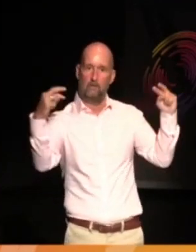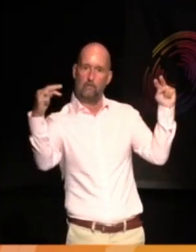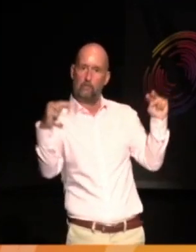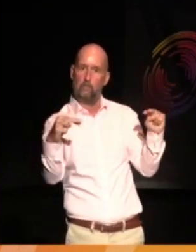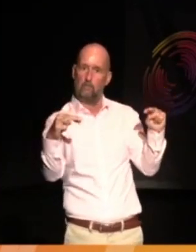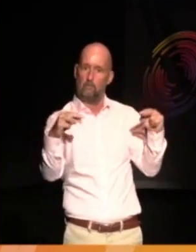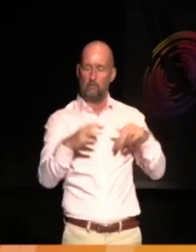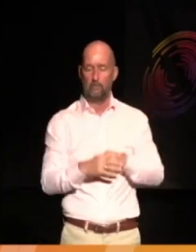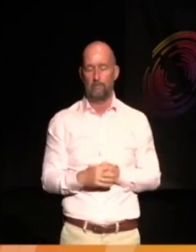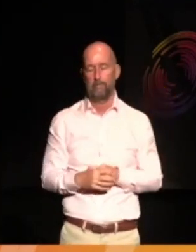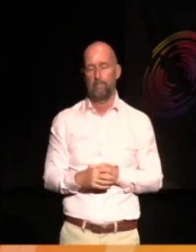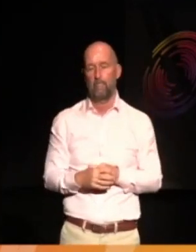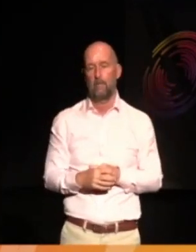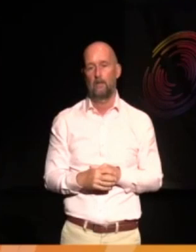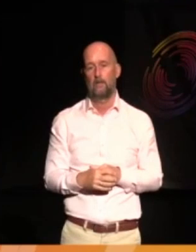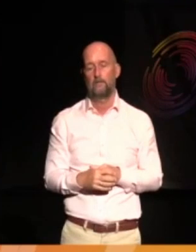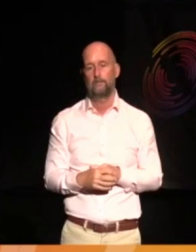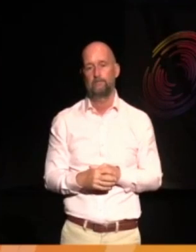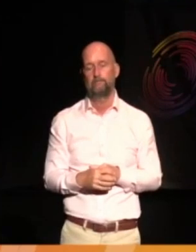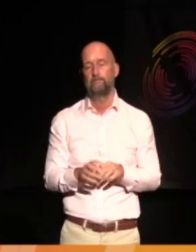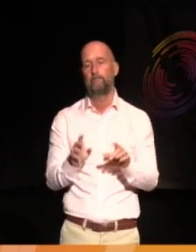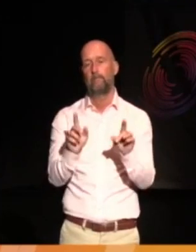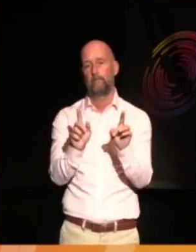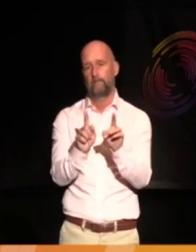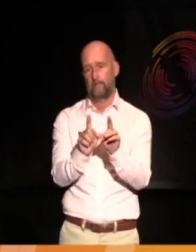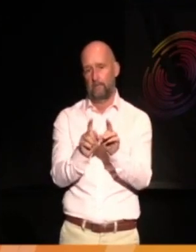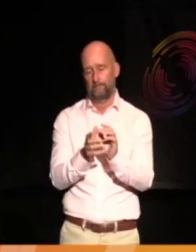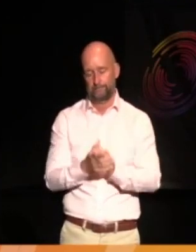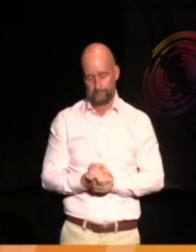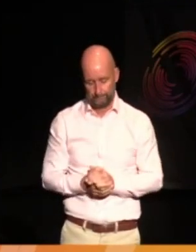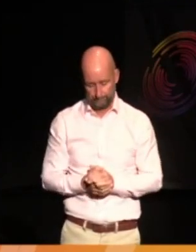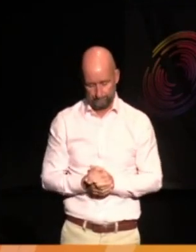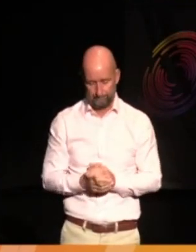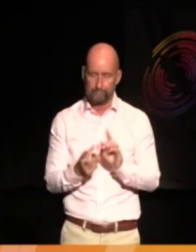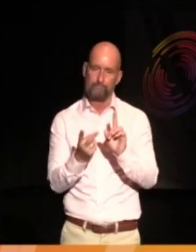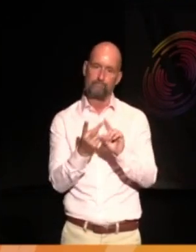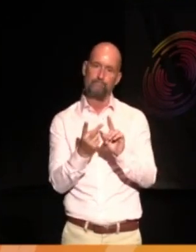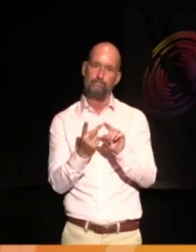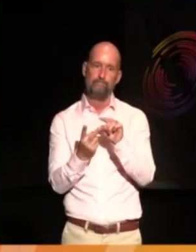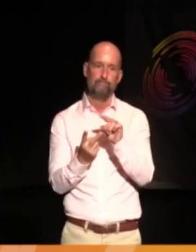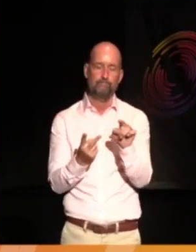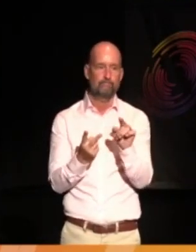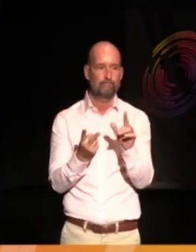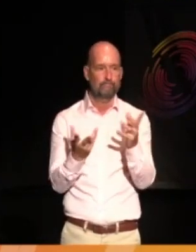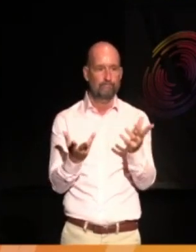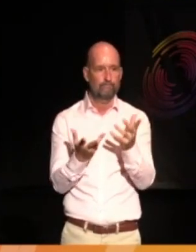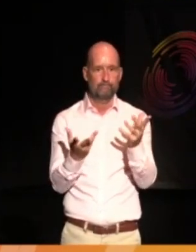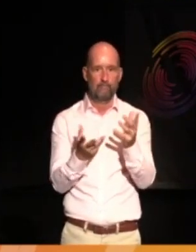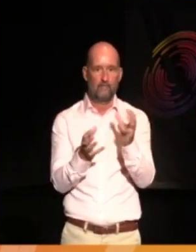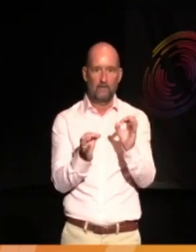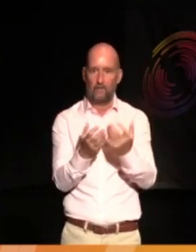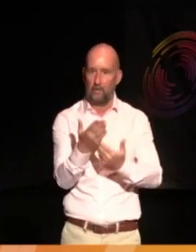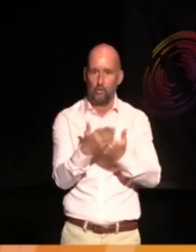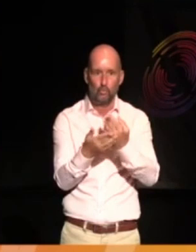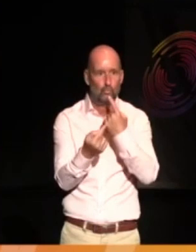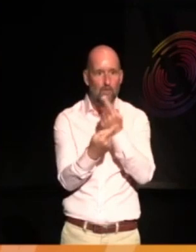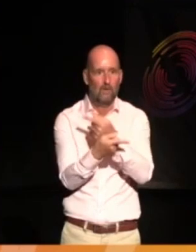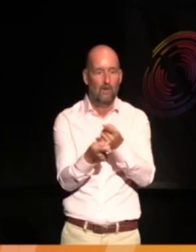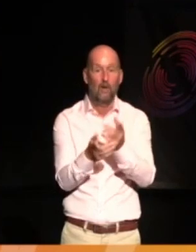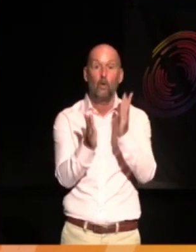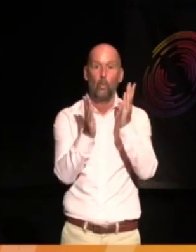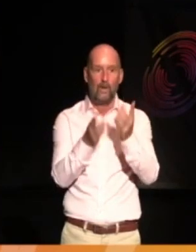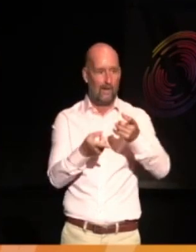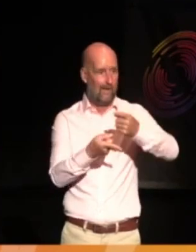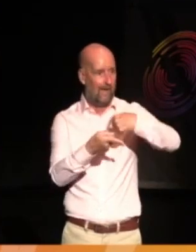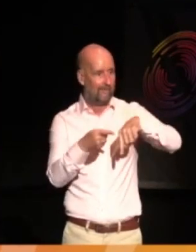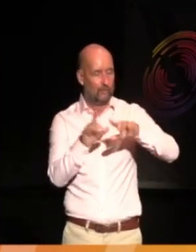I think that, I don't have anything particularly original to say, apart from that we have to be